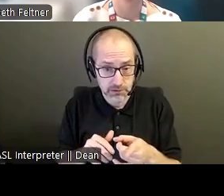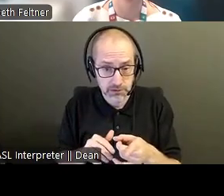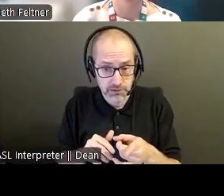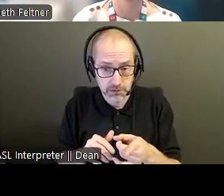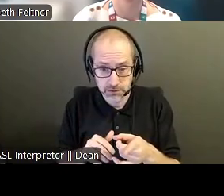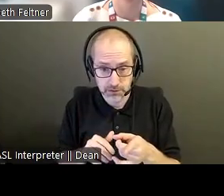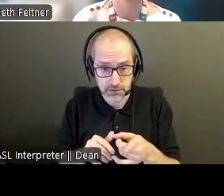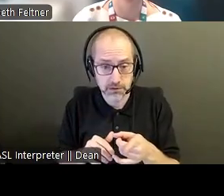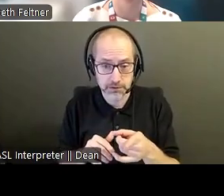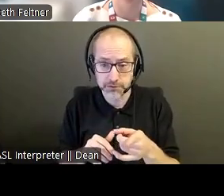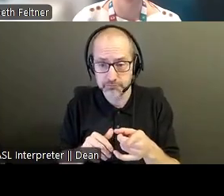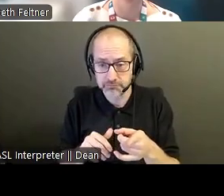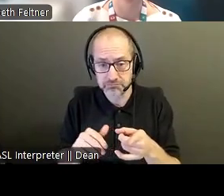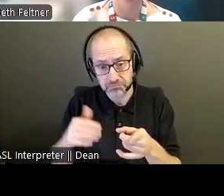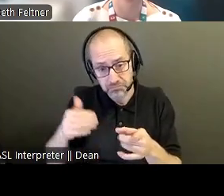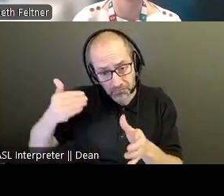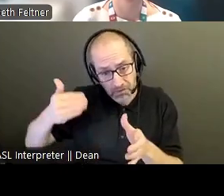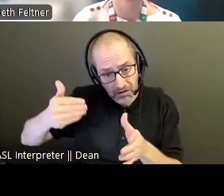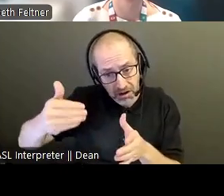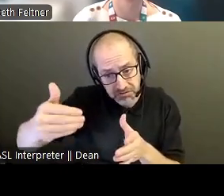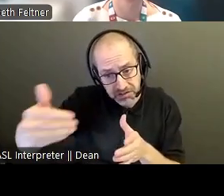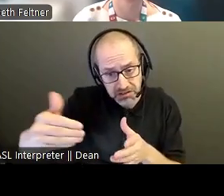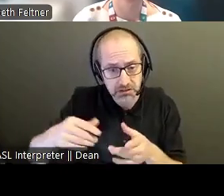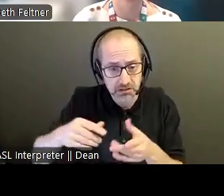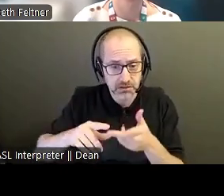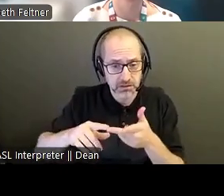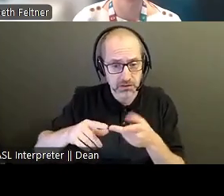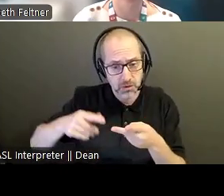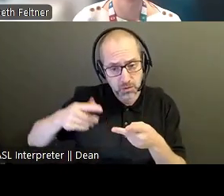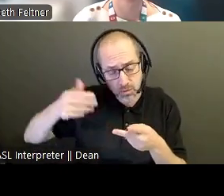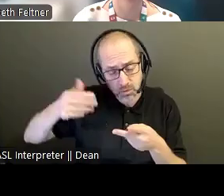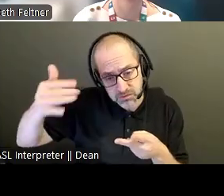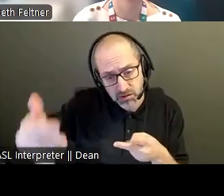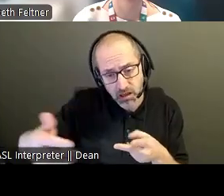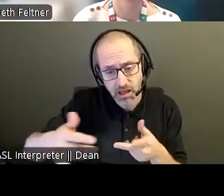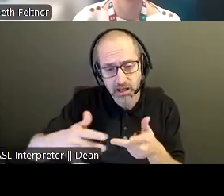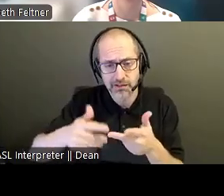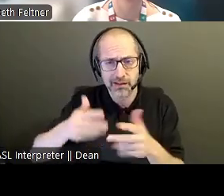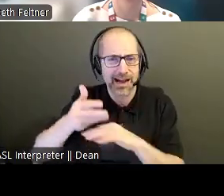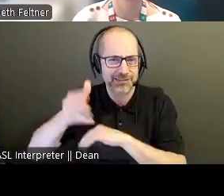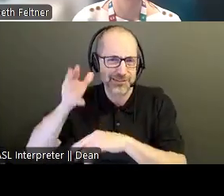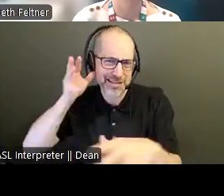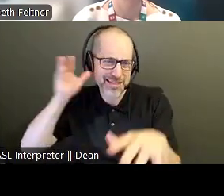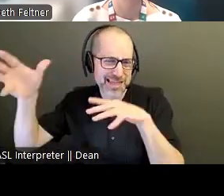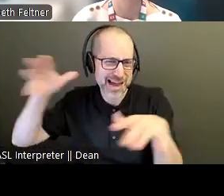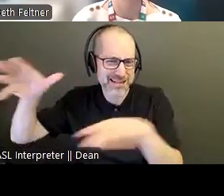So frequently, occasionally, only after a concert or something like that, or never?